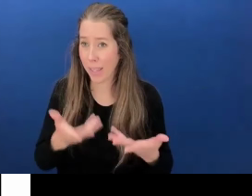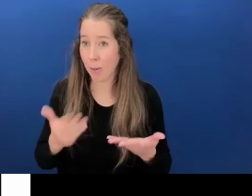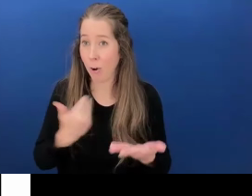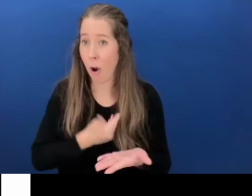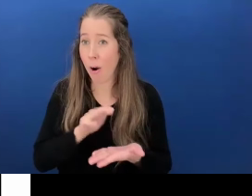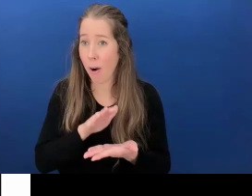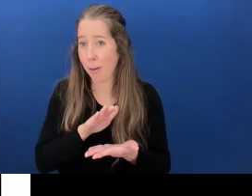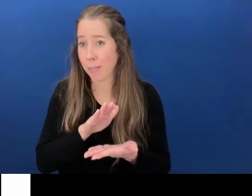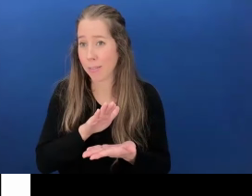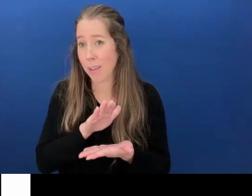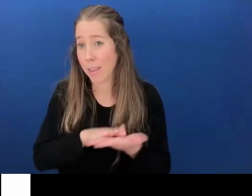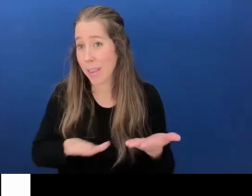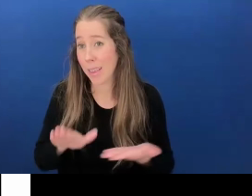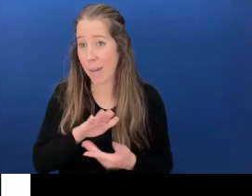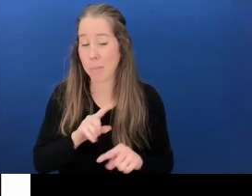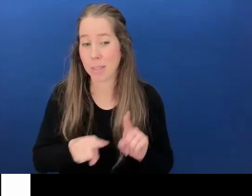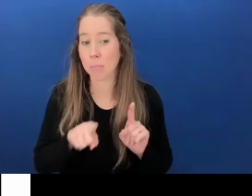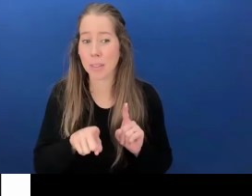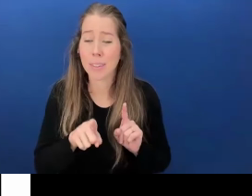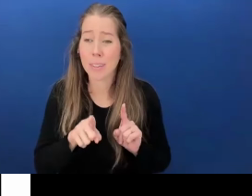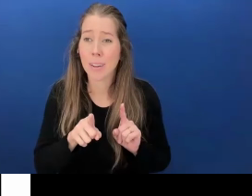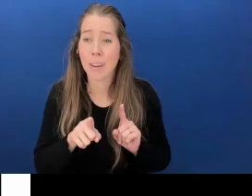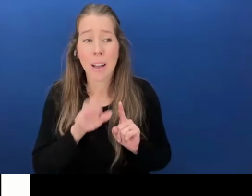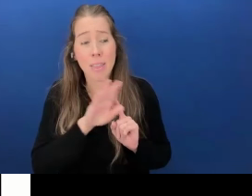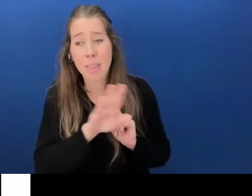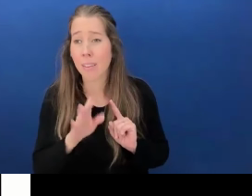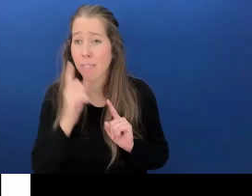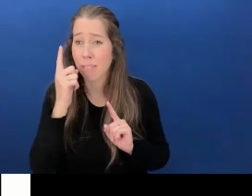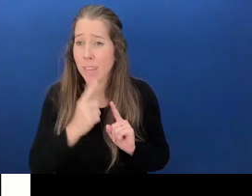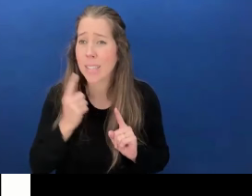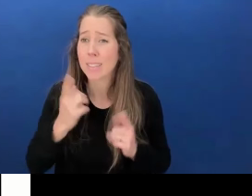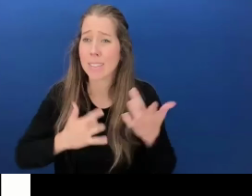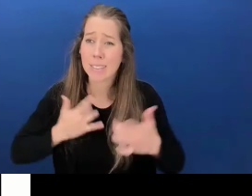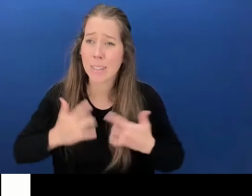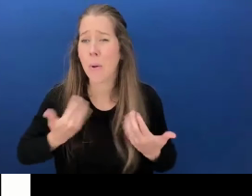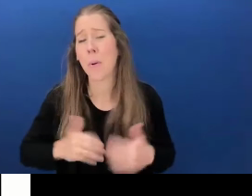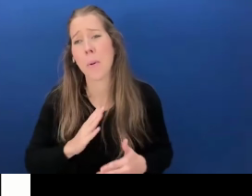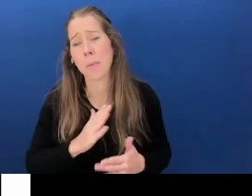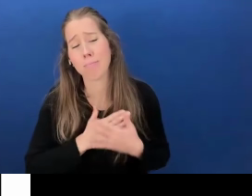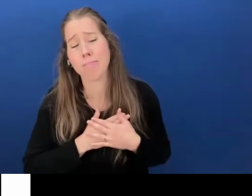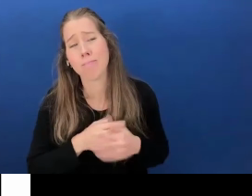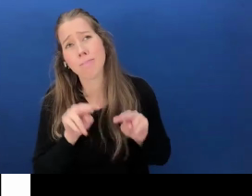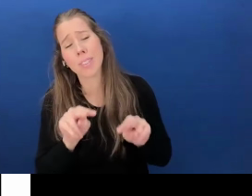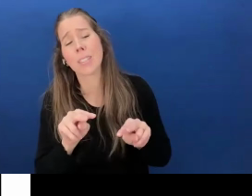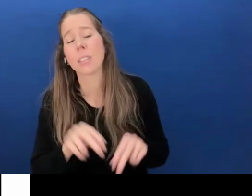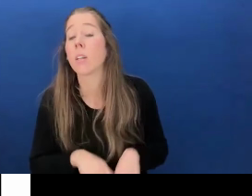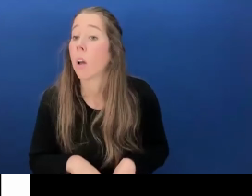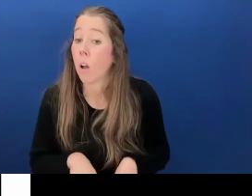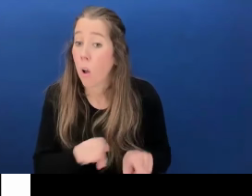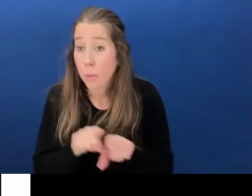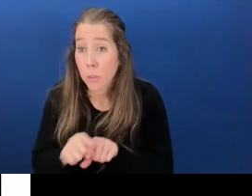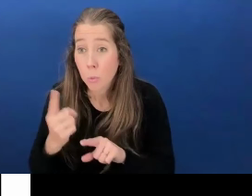just really cool to see how excited some of these students were. One of the challenges that we deal with in